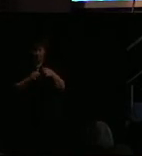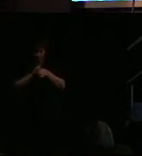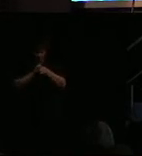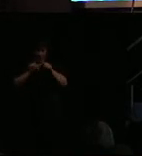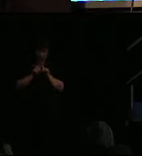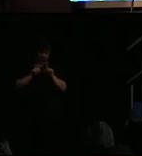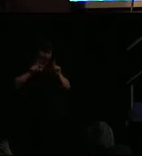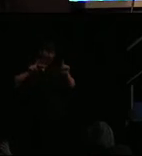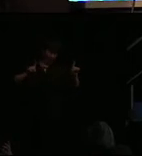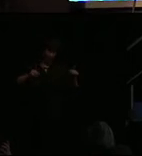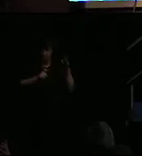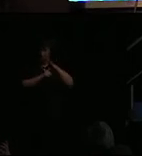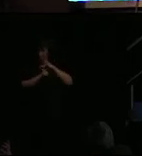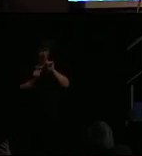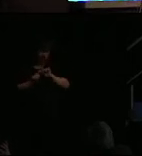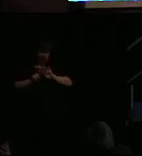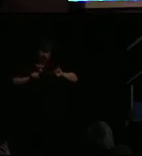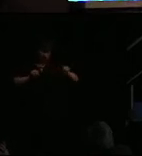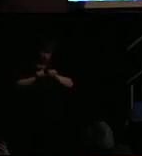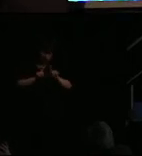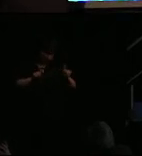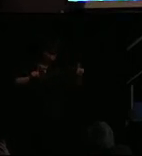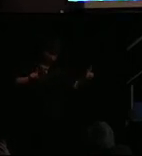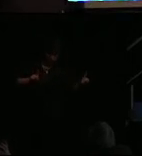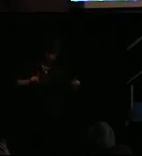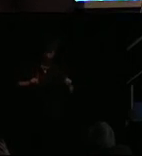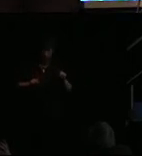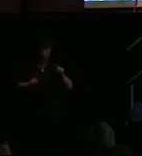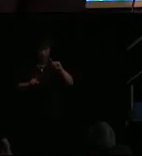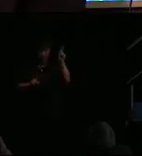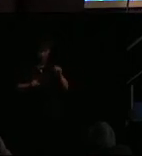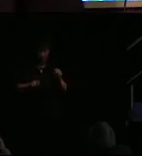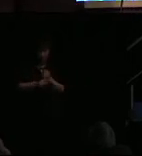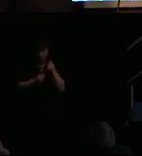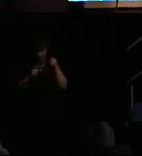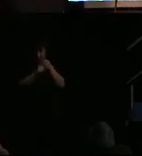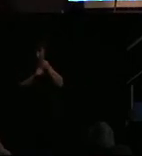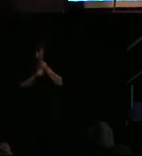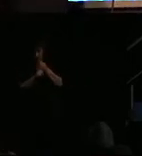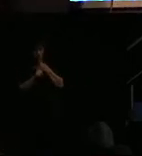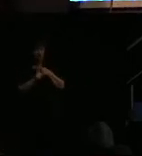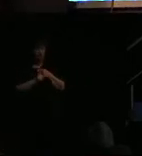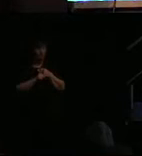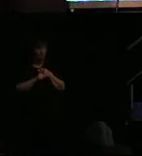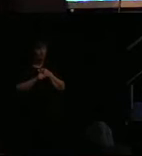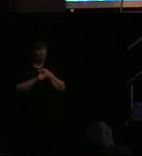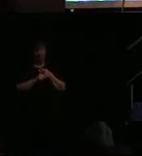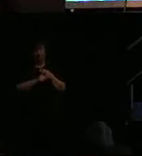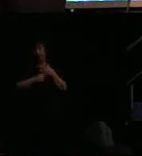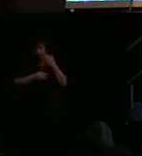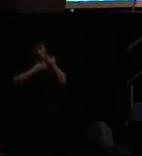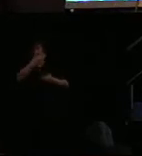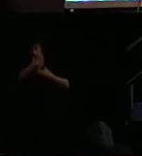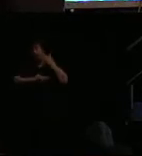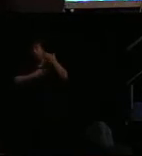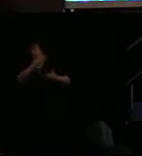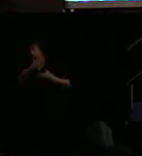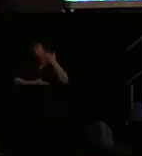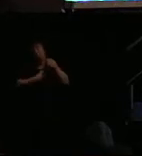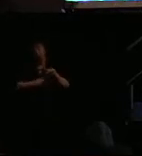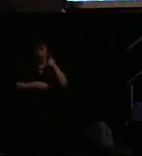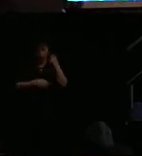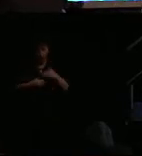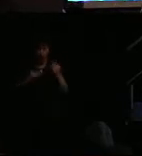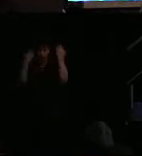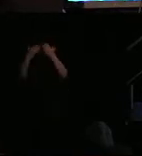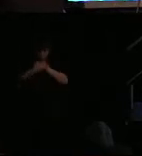the like important people or one of the people that would make a big impact. And I was due to share my testimony on the first night